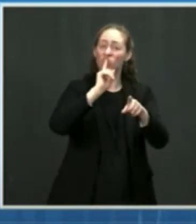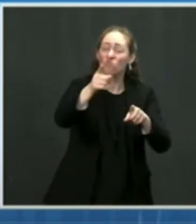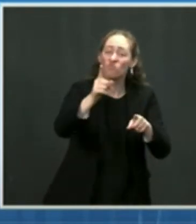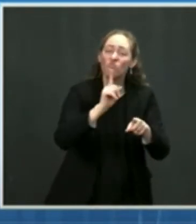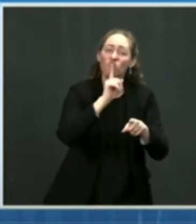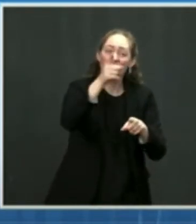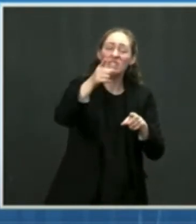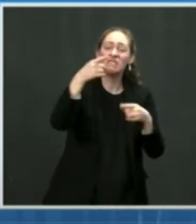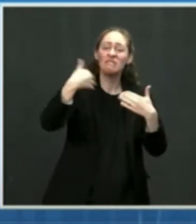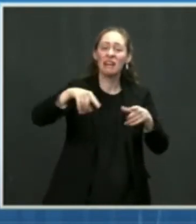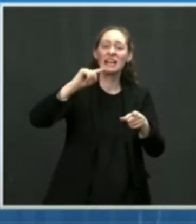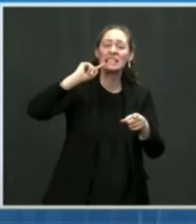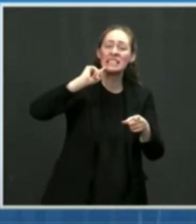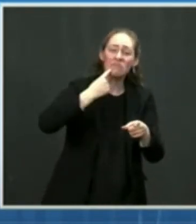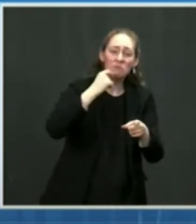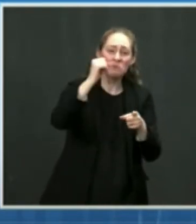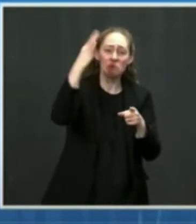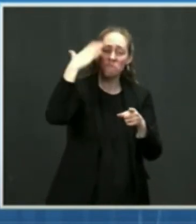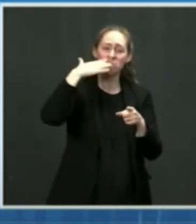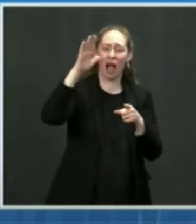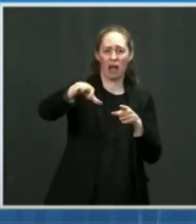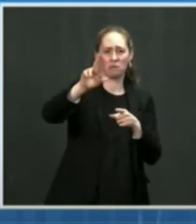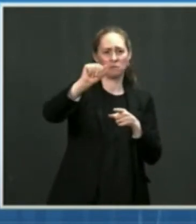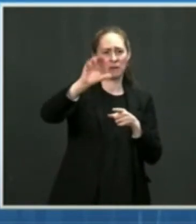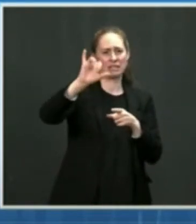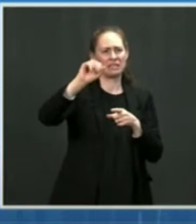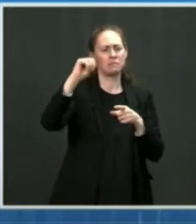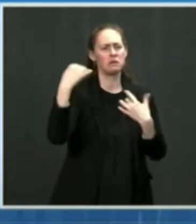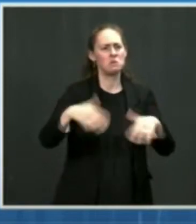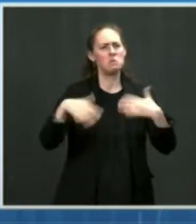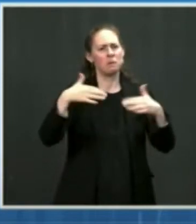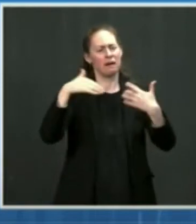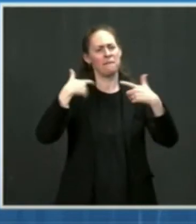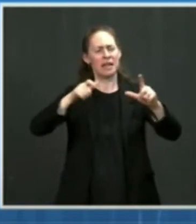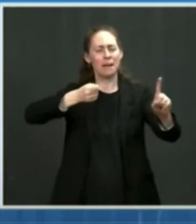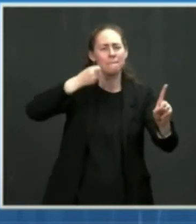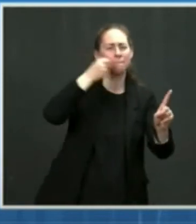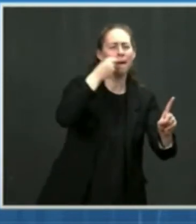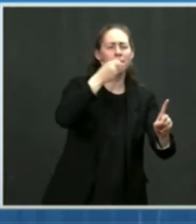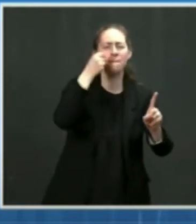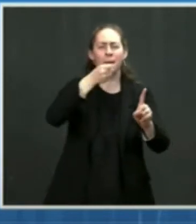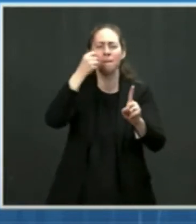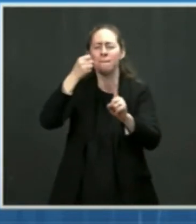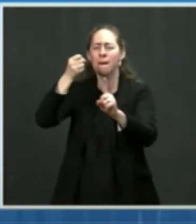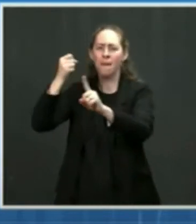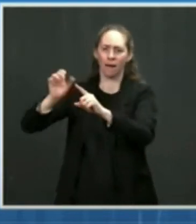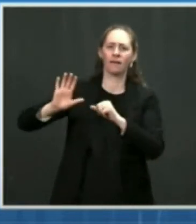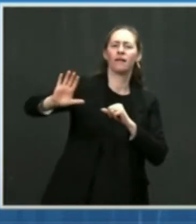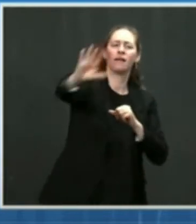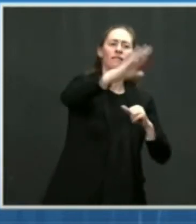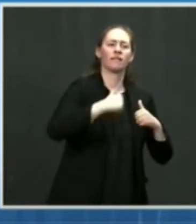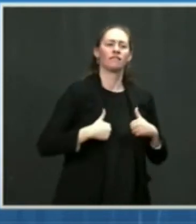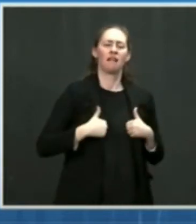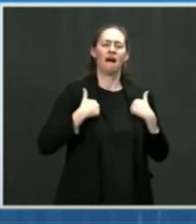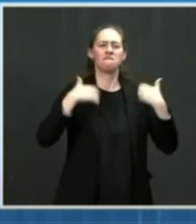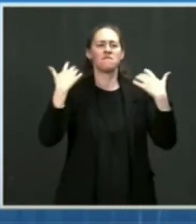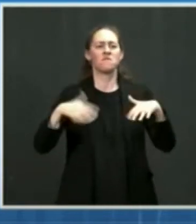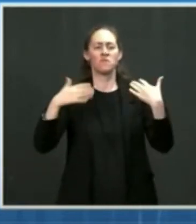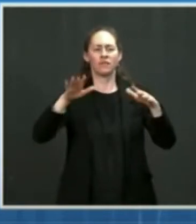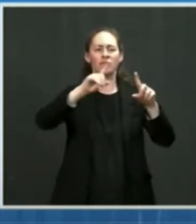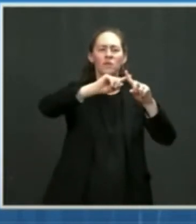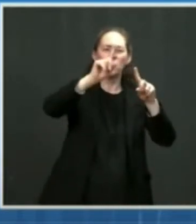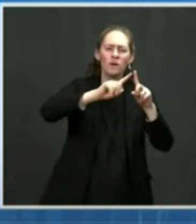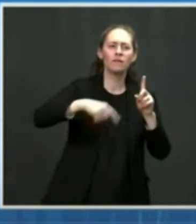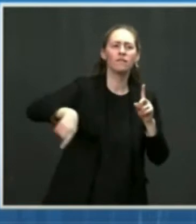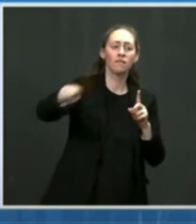threat that directly affects the well-being of millions of Americans and the health of our entire nation. We must